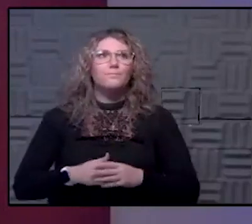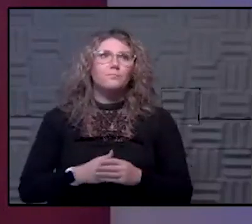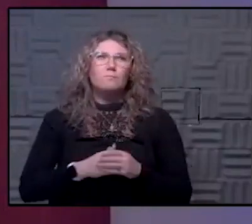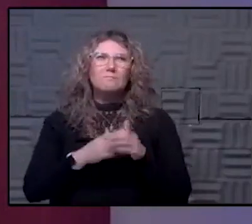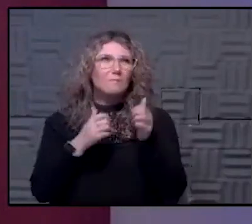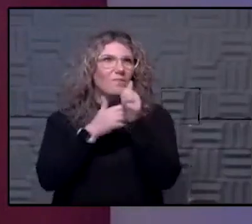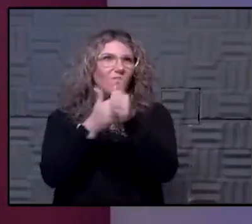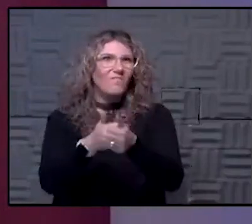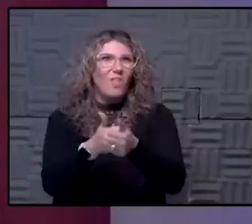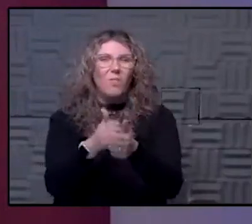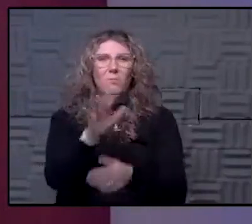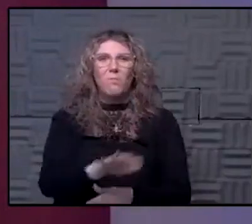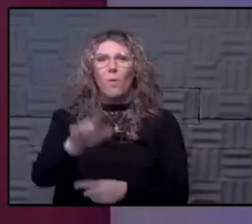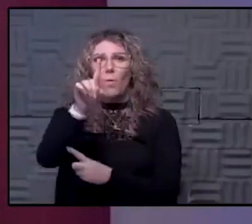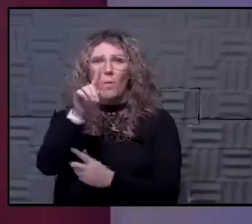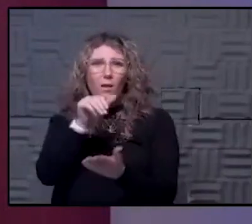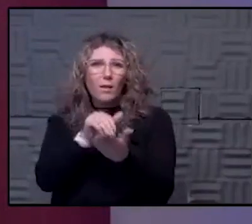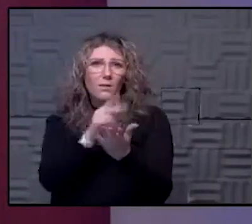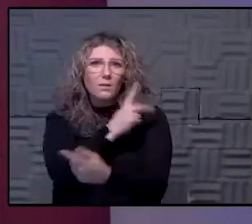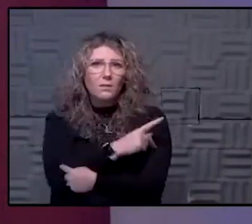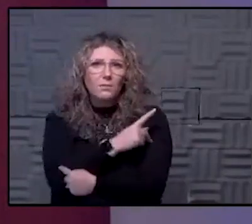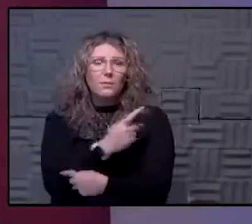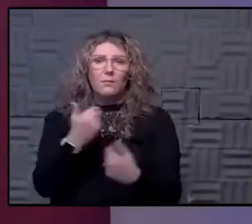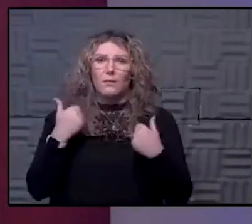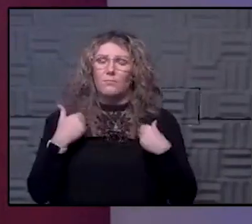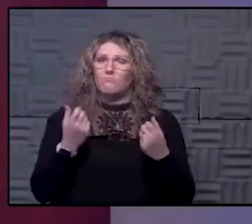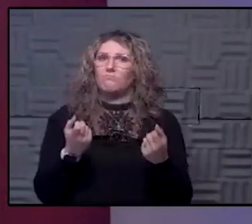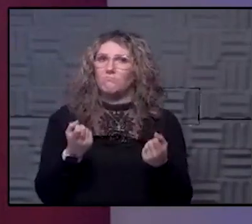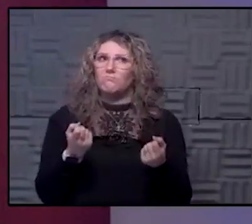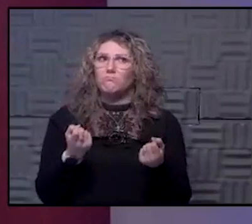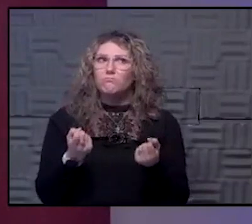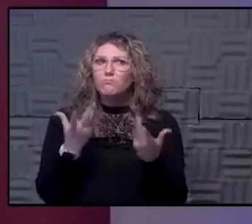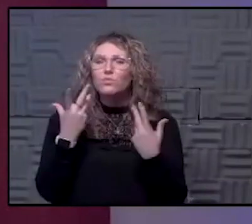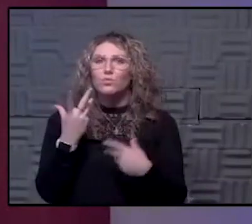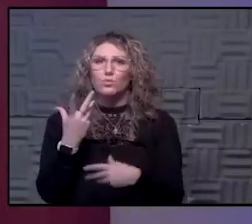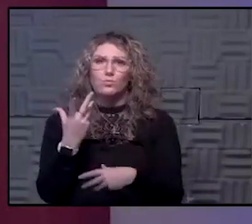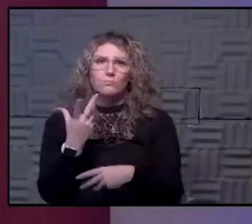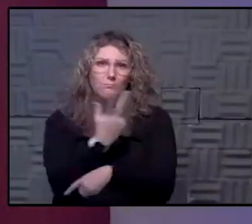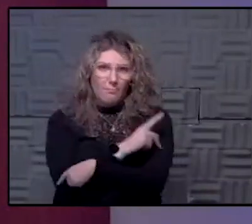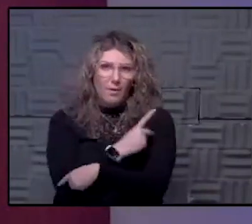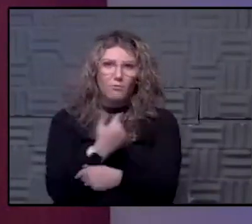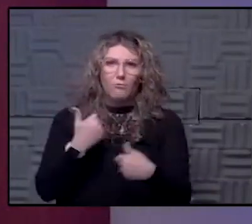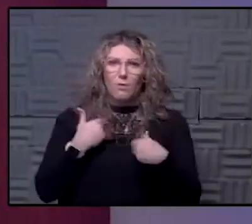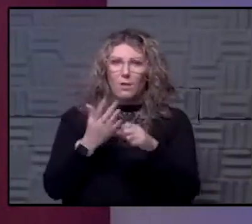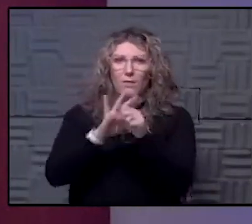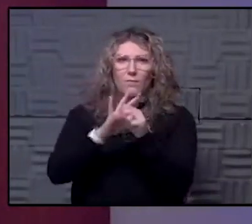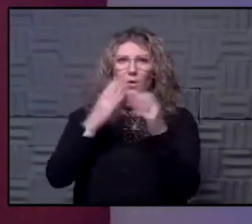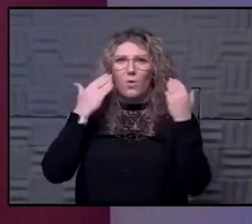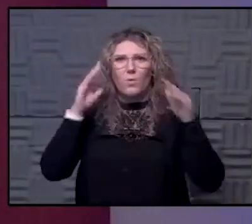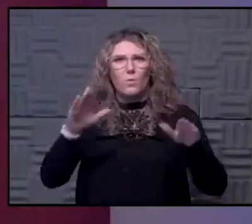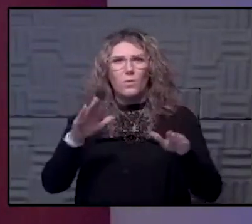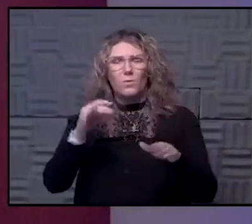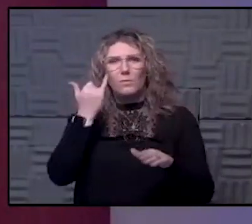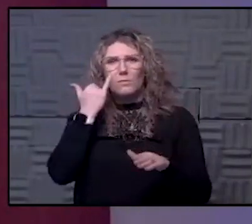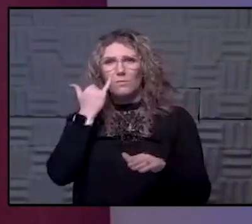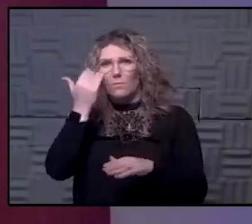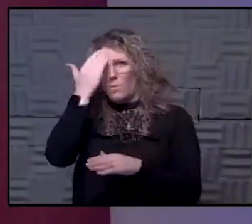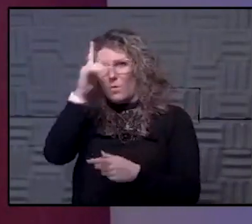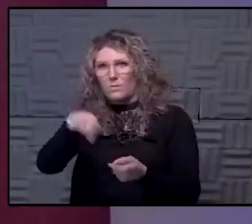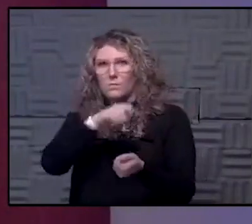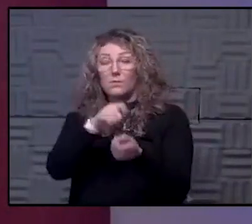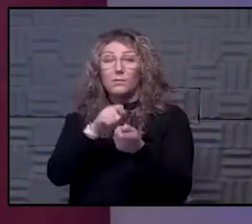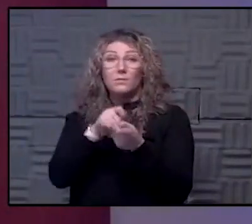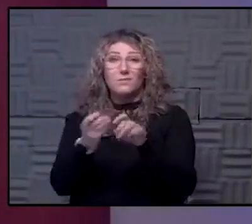upwards of 1,000 patients, and we've had quite a few patients had COVID. I don't know if you know the exact death rate